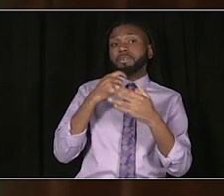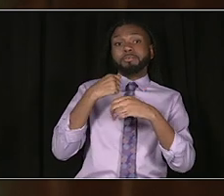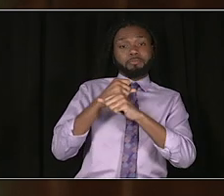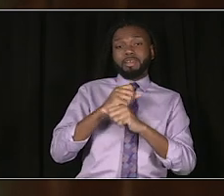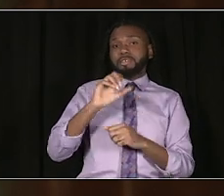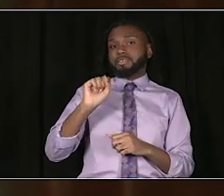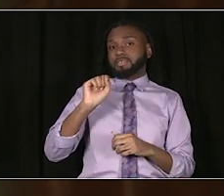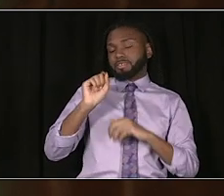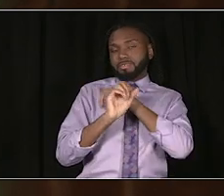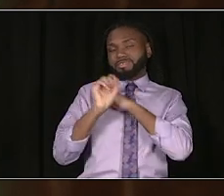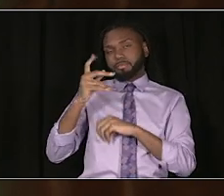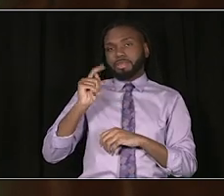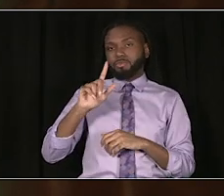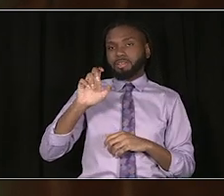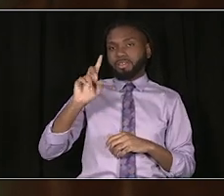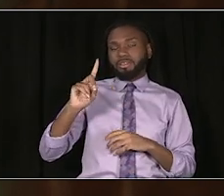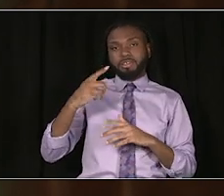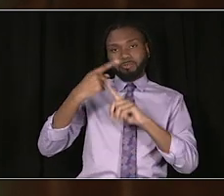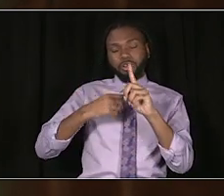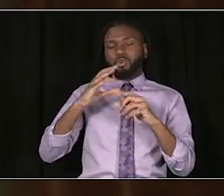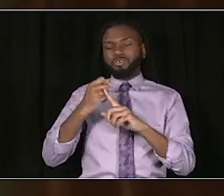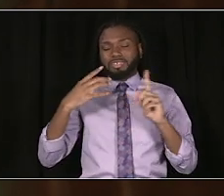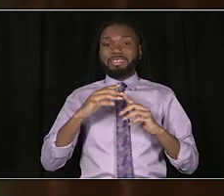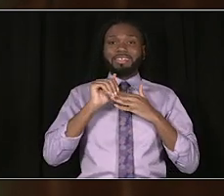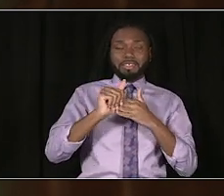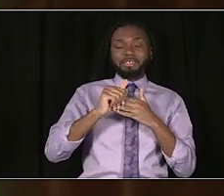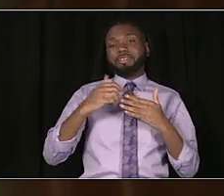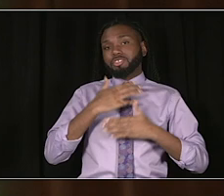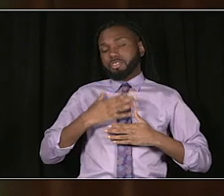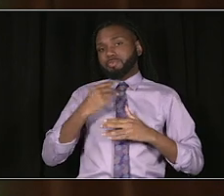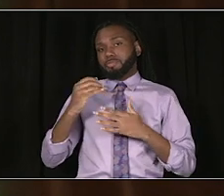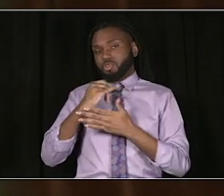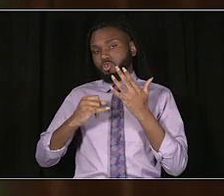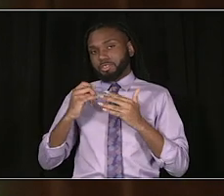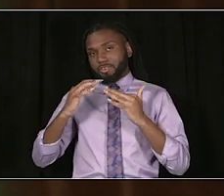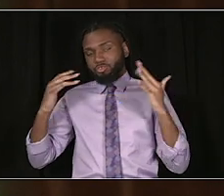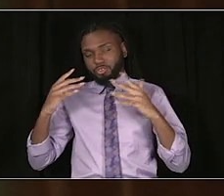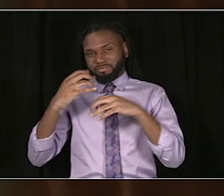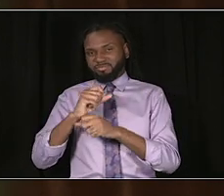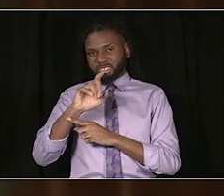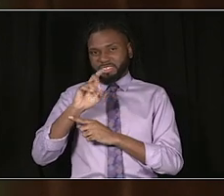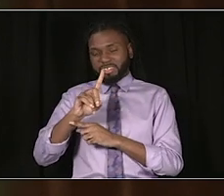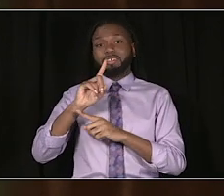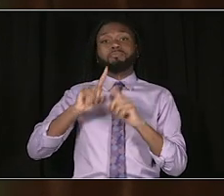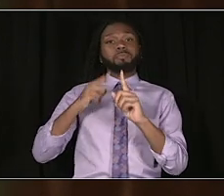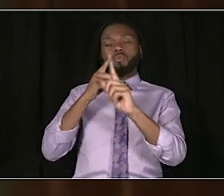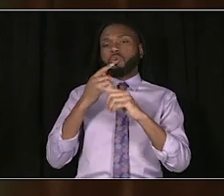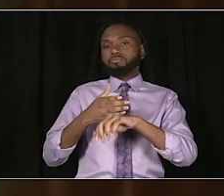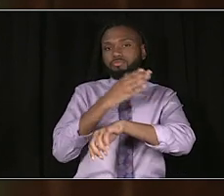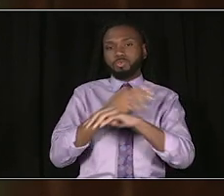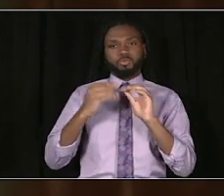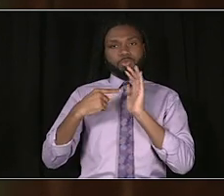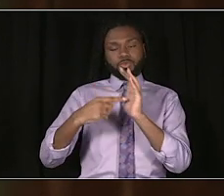Month, or Leading Entertainment and Arts Through Diversity Month. Simply stated, the goal is to underscore the need for increased